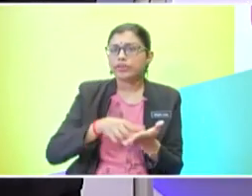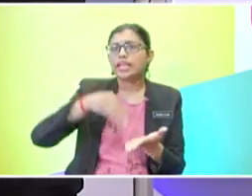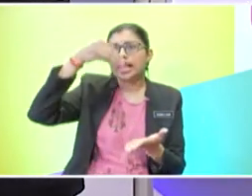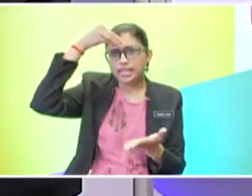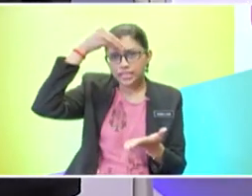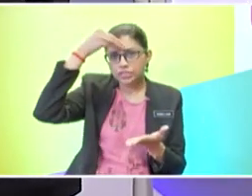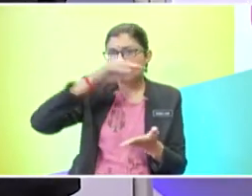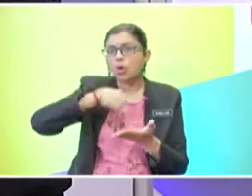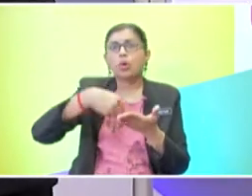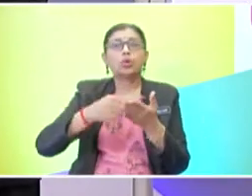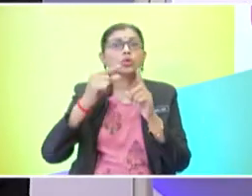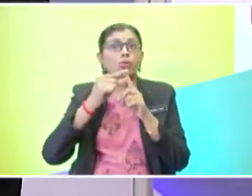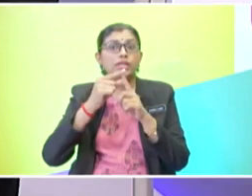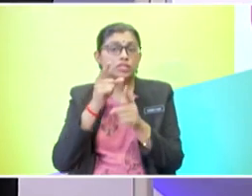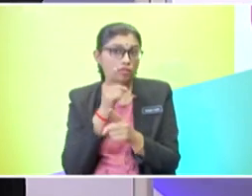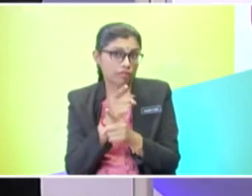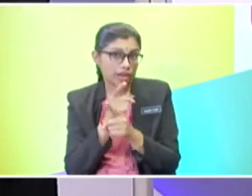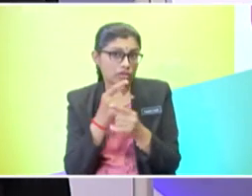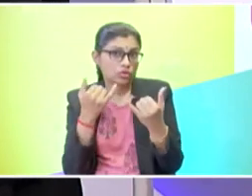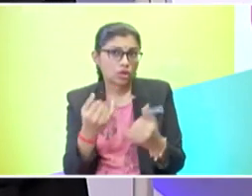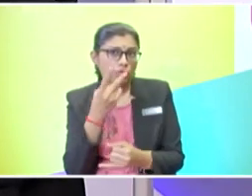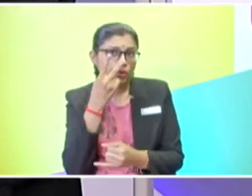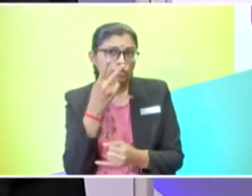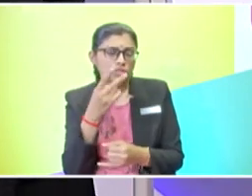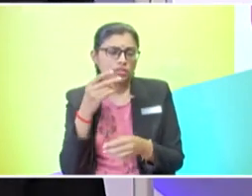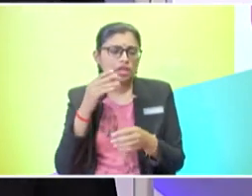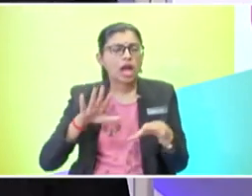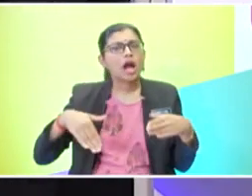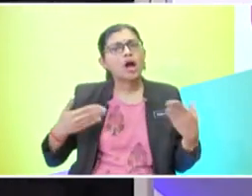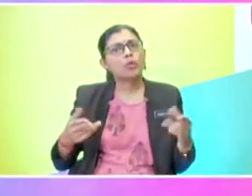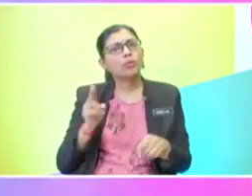some example here. Okay, Mr. Alex bought a car. He paid